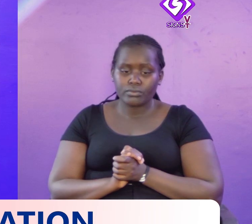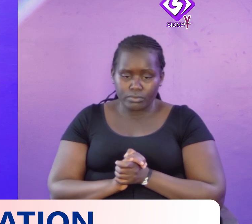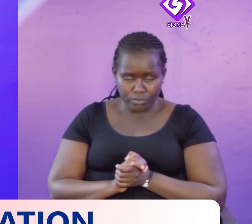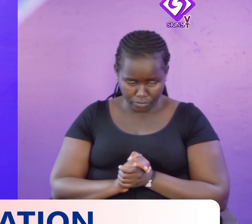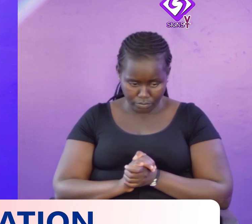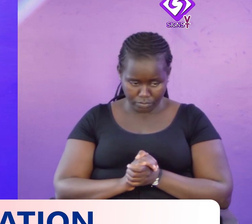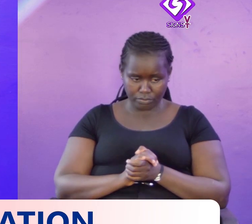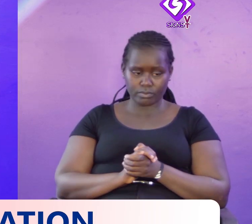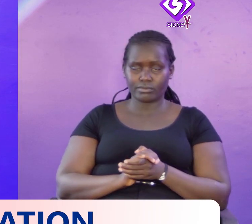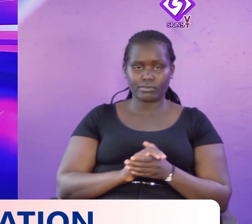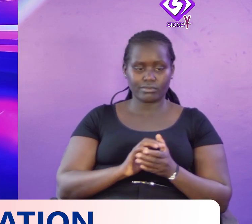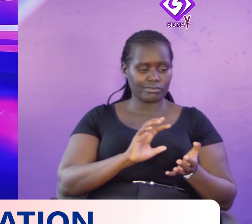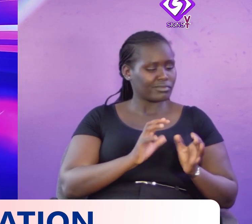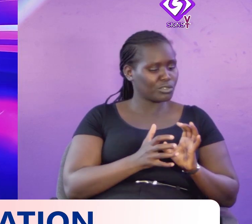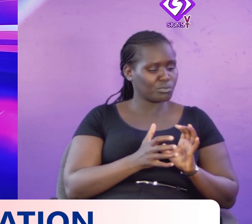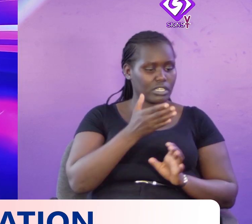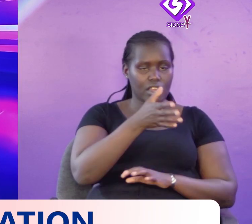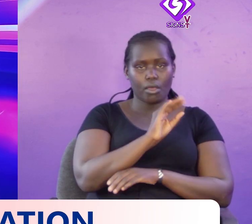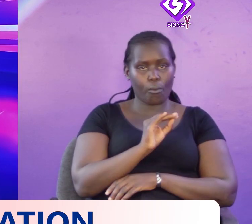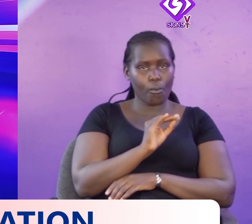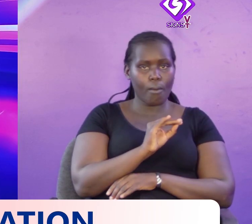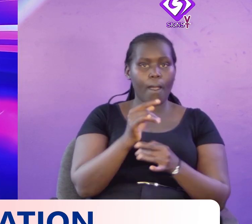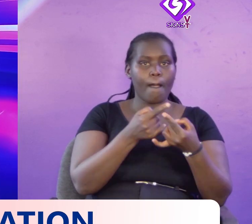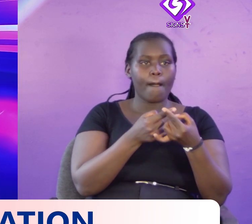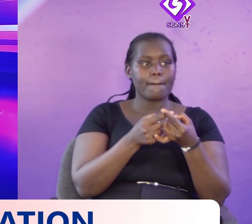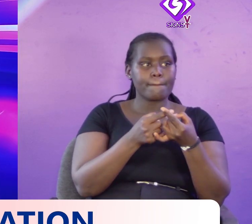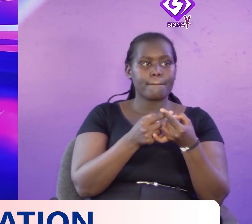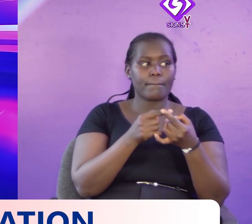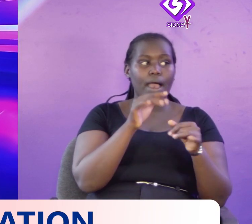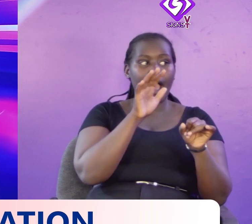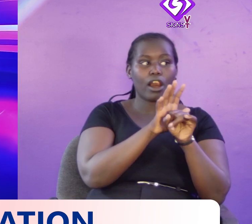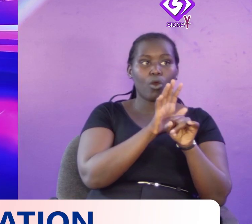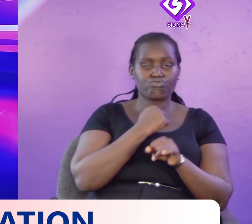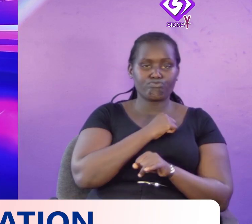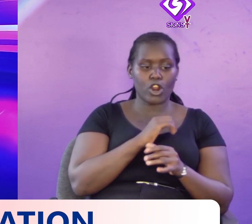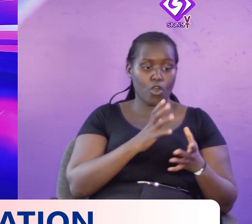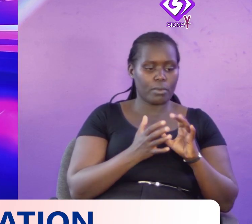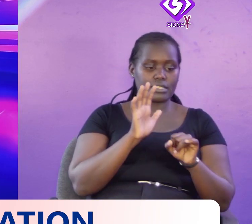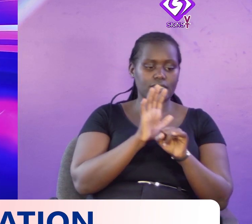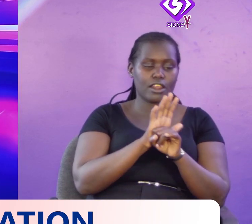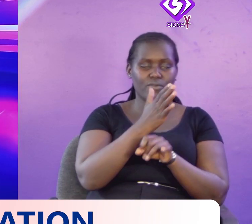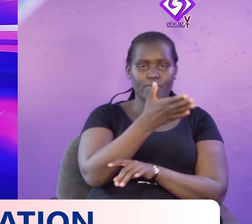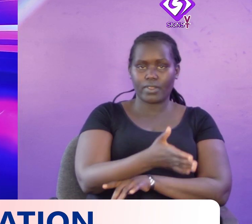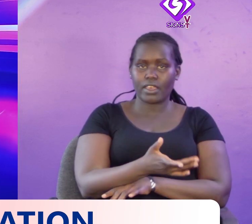Very complicated inside there. But what I'm thinking is